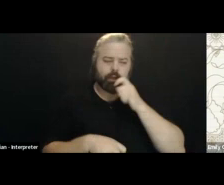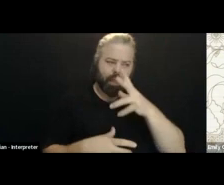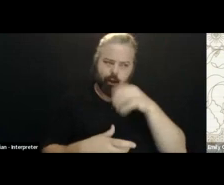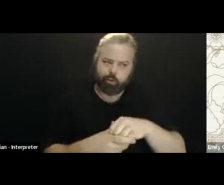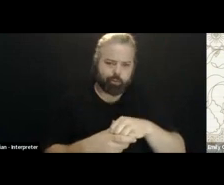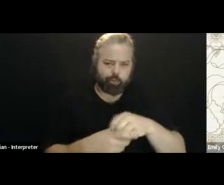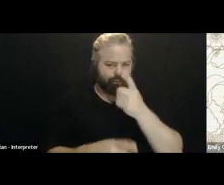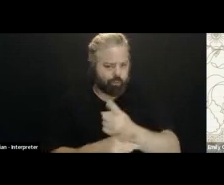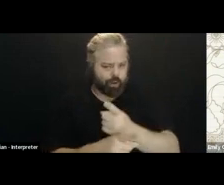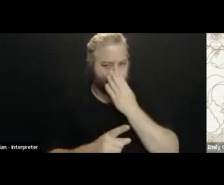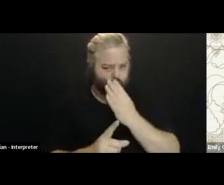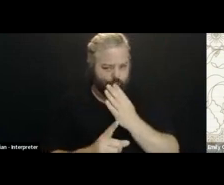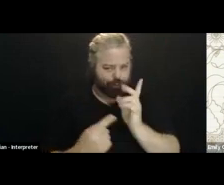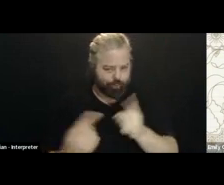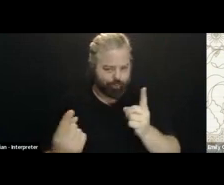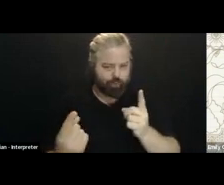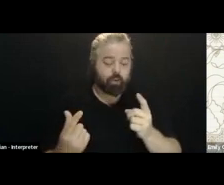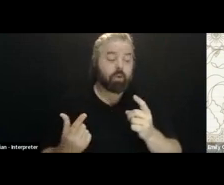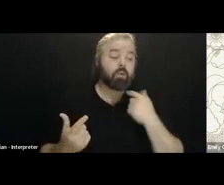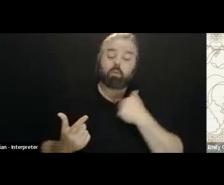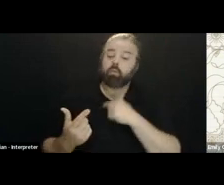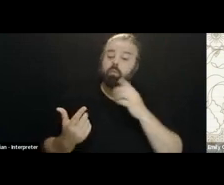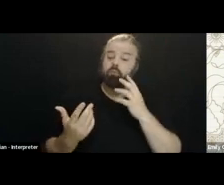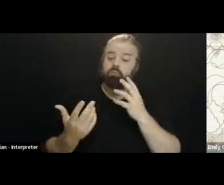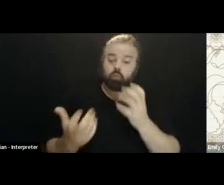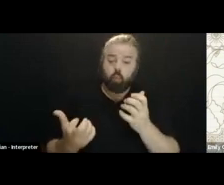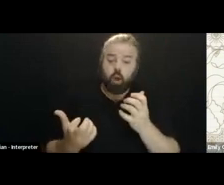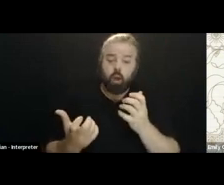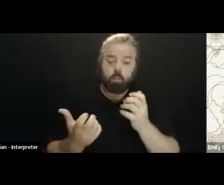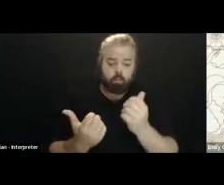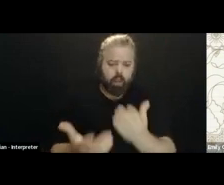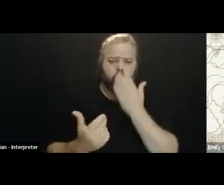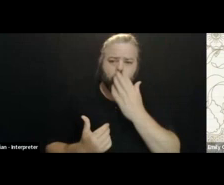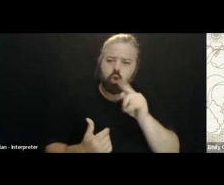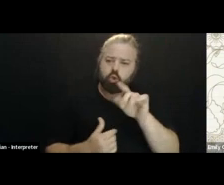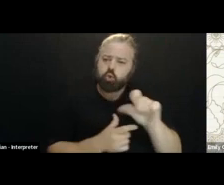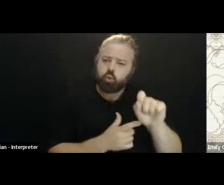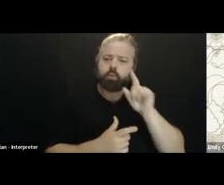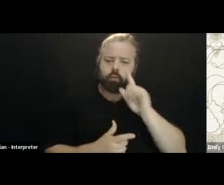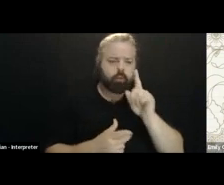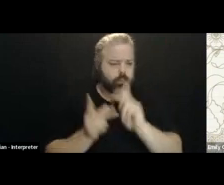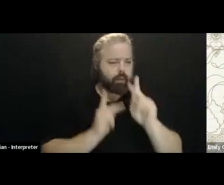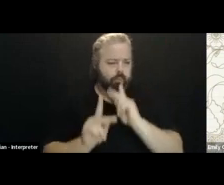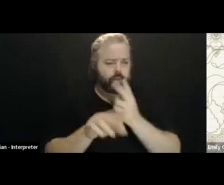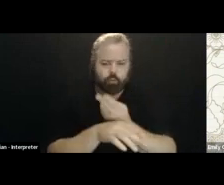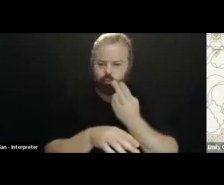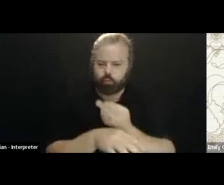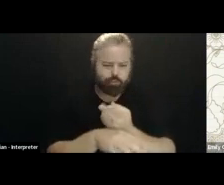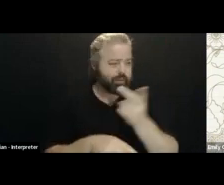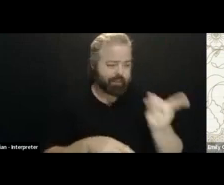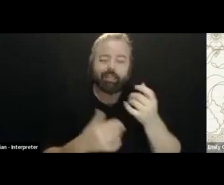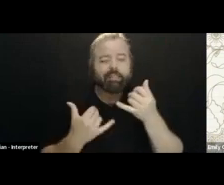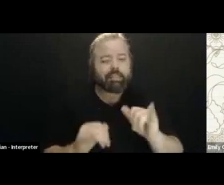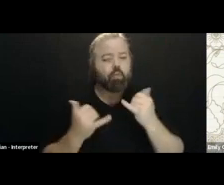contrast. So we wanted to give our folks some good tools to put in their toolbox. This is still sort of in the beta